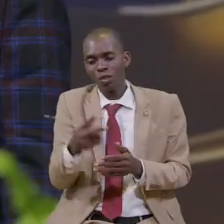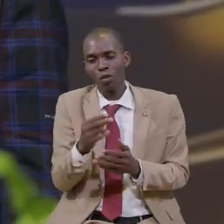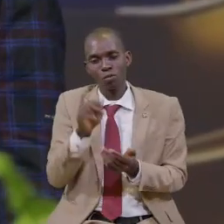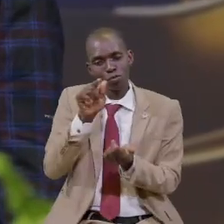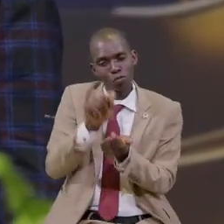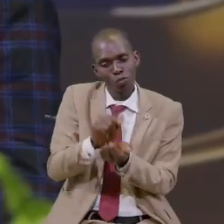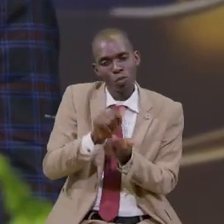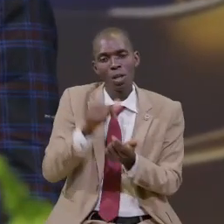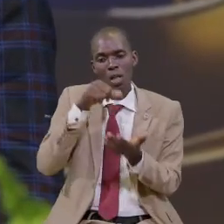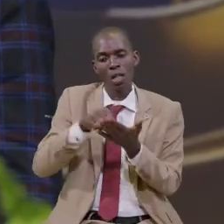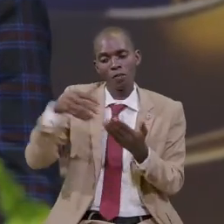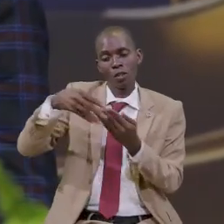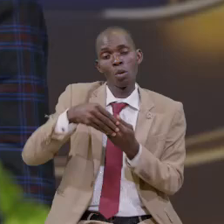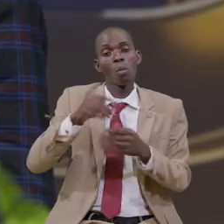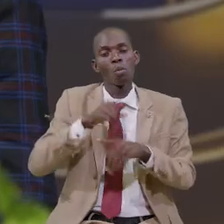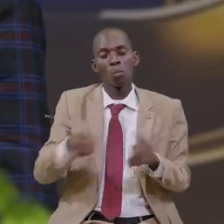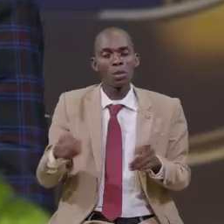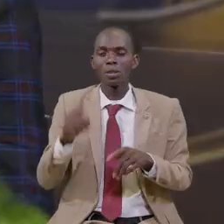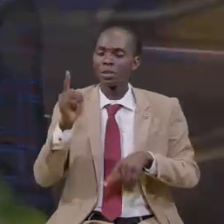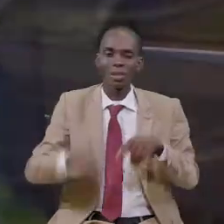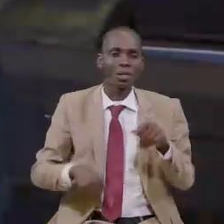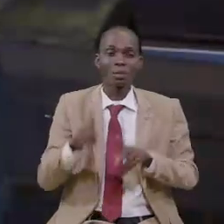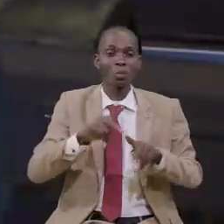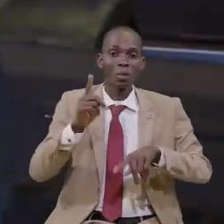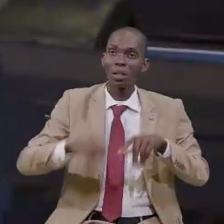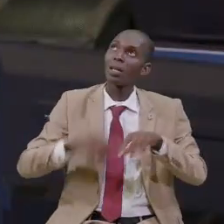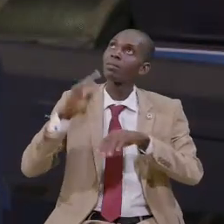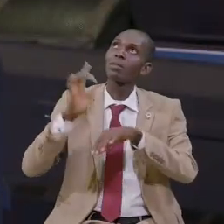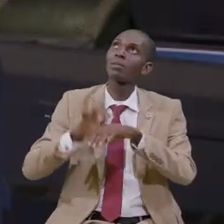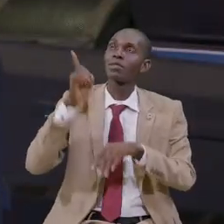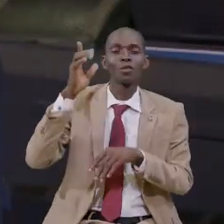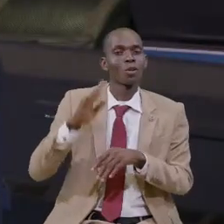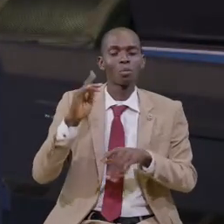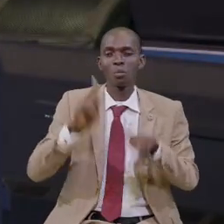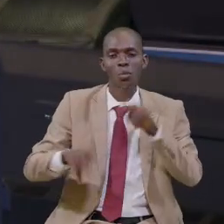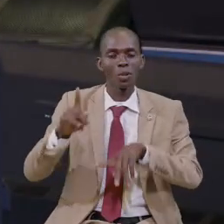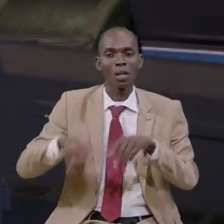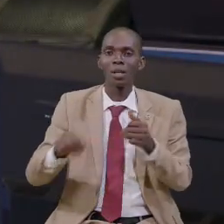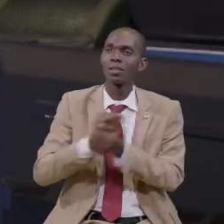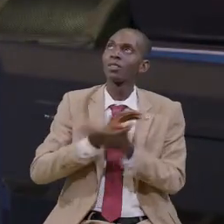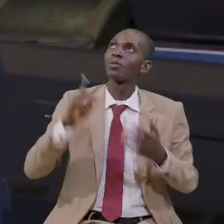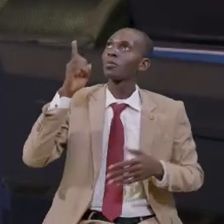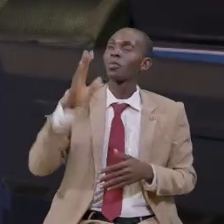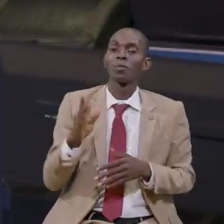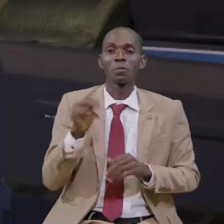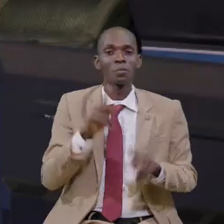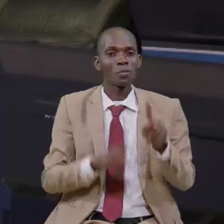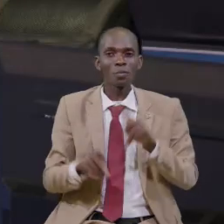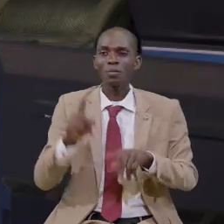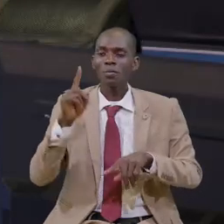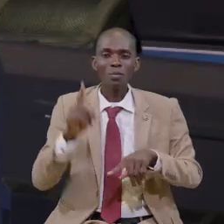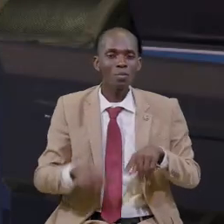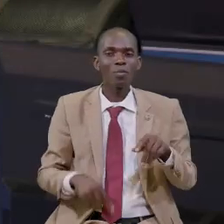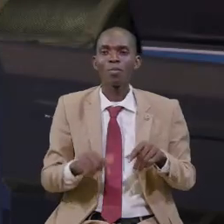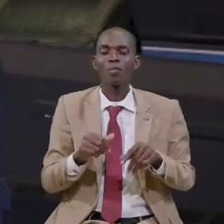cannot get at God. They cannot destroy God. They cannot fall. They